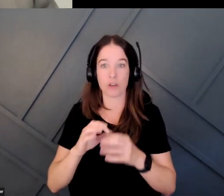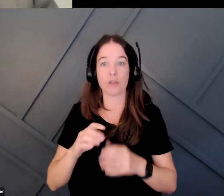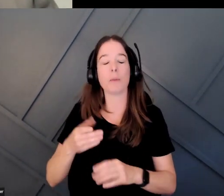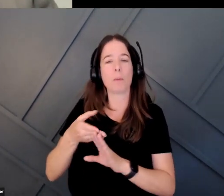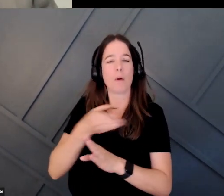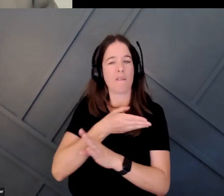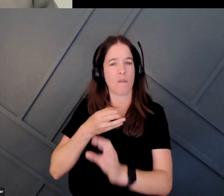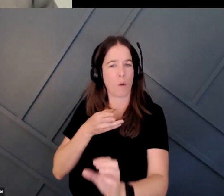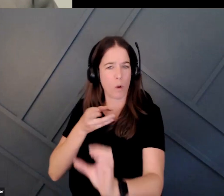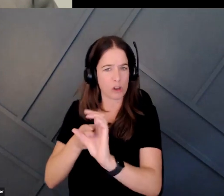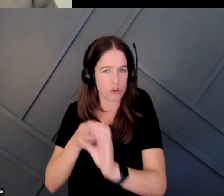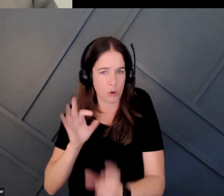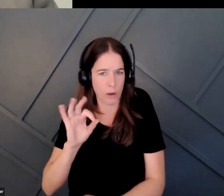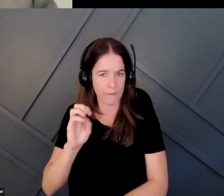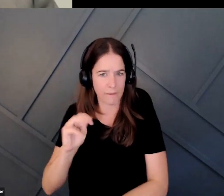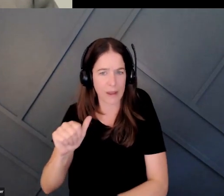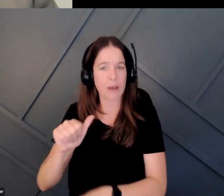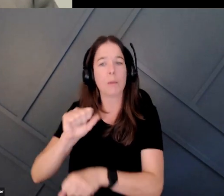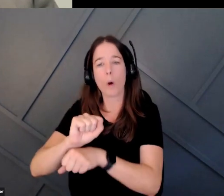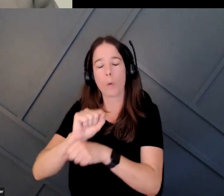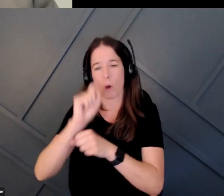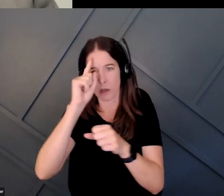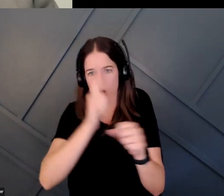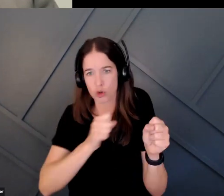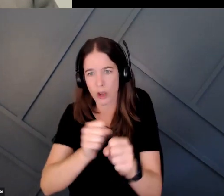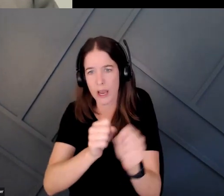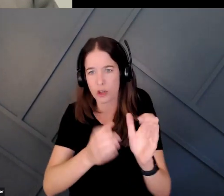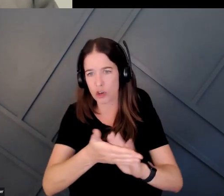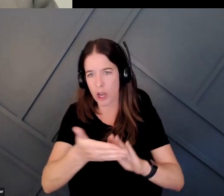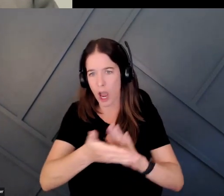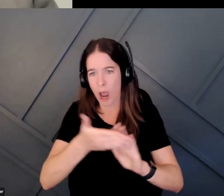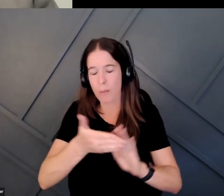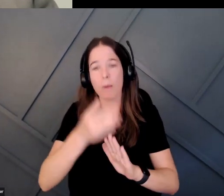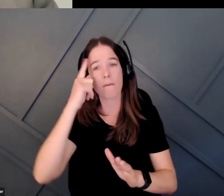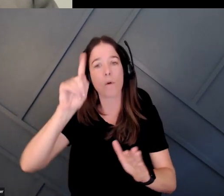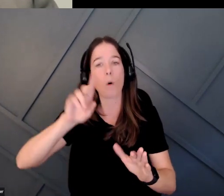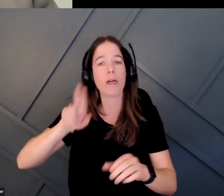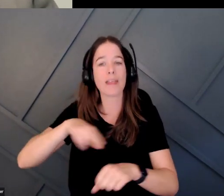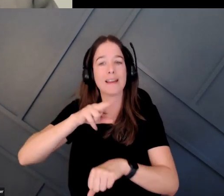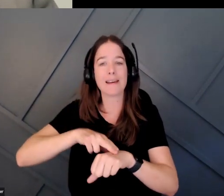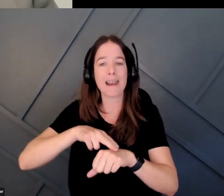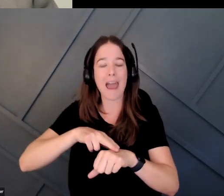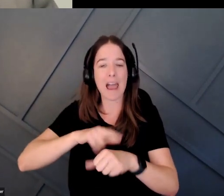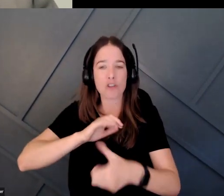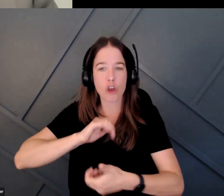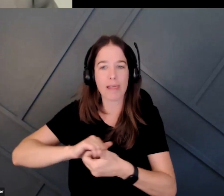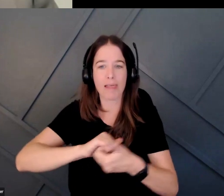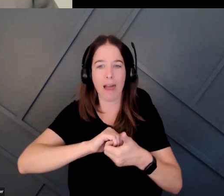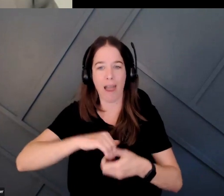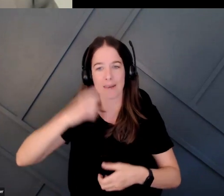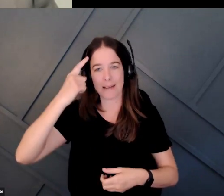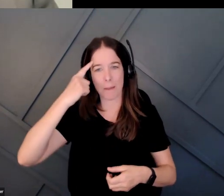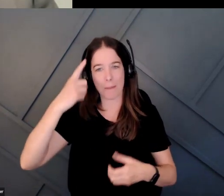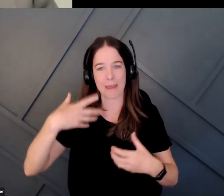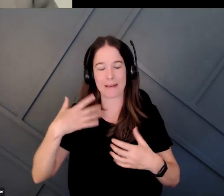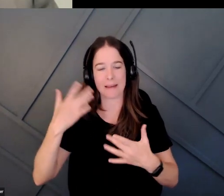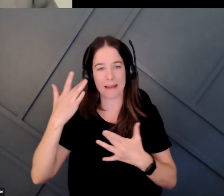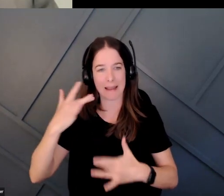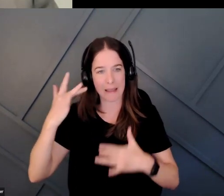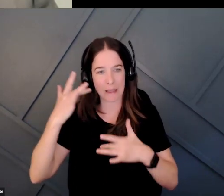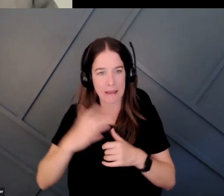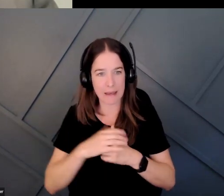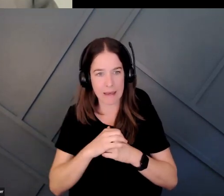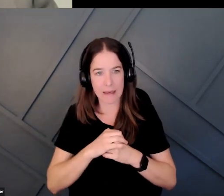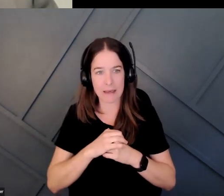strategy operations and impact for the National Alliance on Mental Illness and served as an Executive Director of Paralyzed Veterans